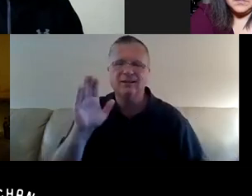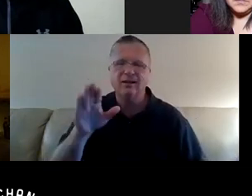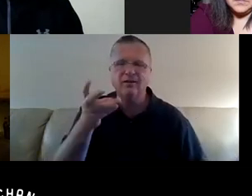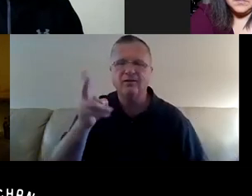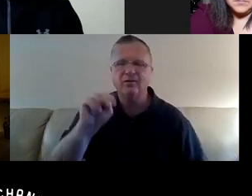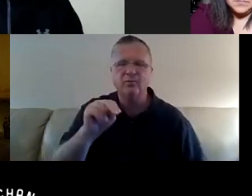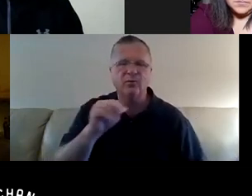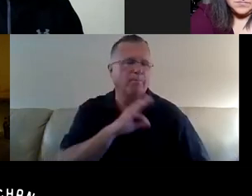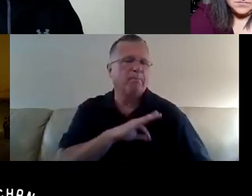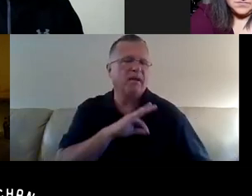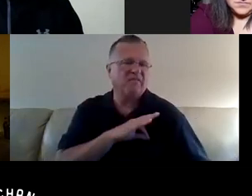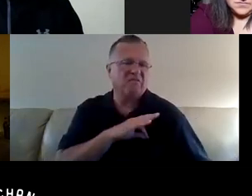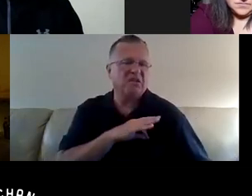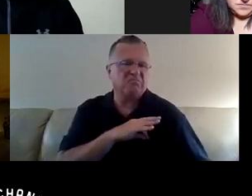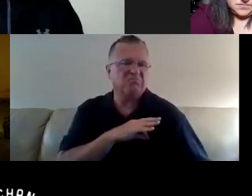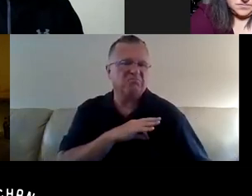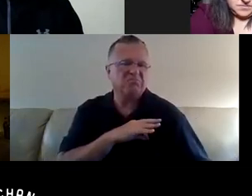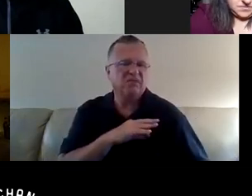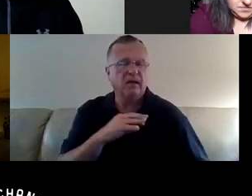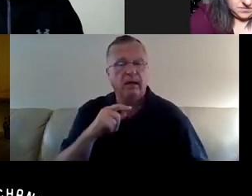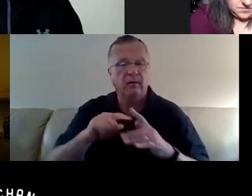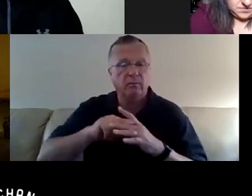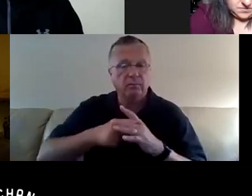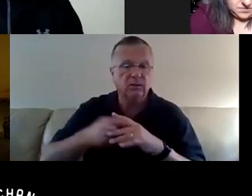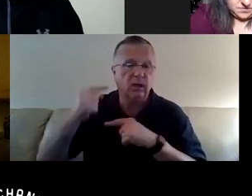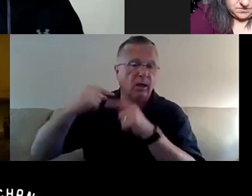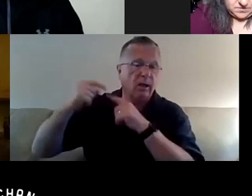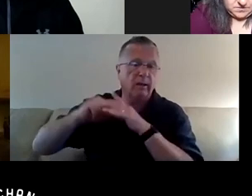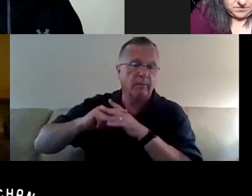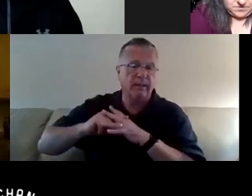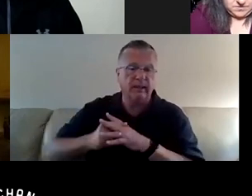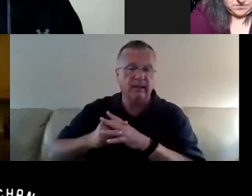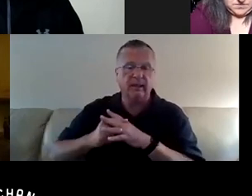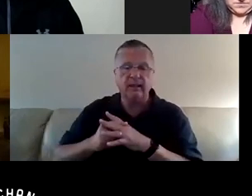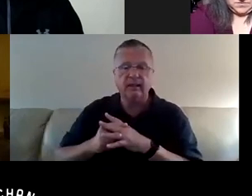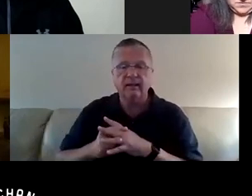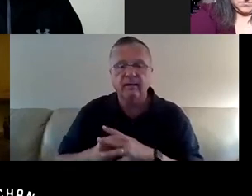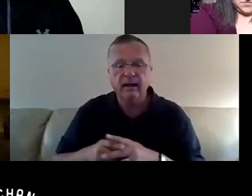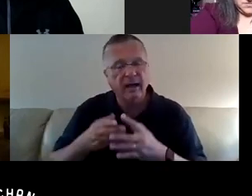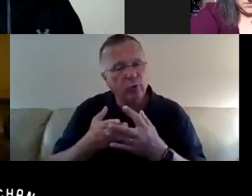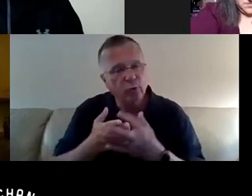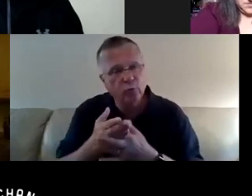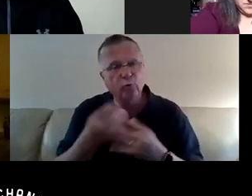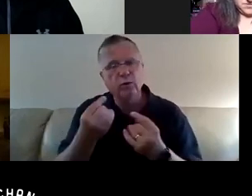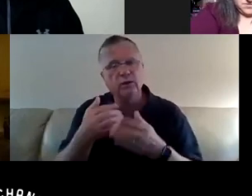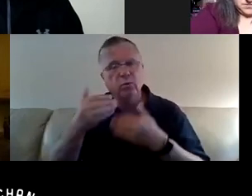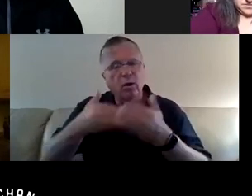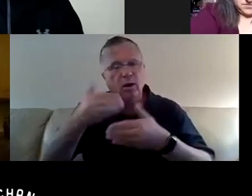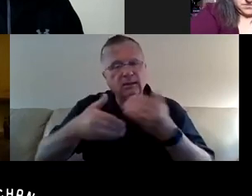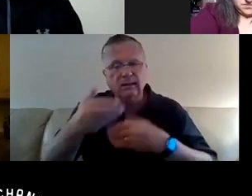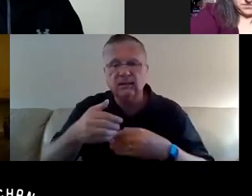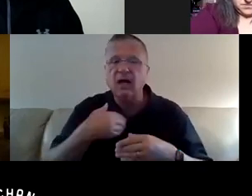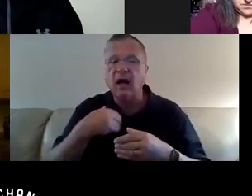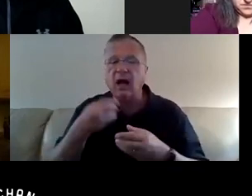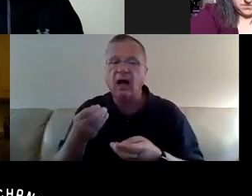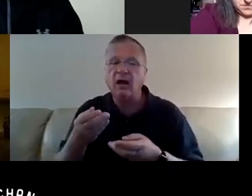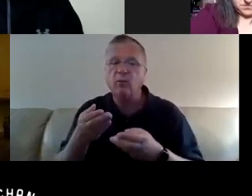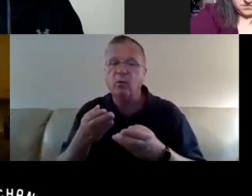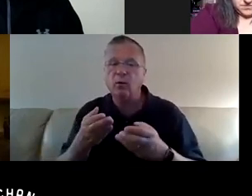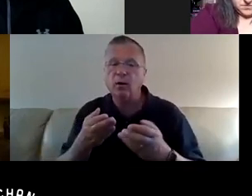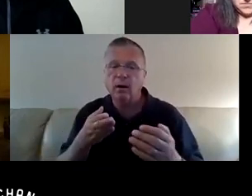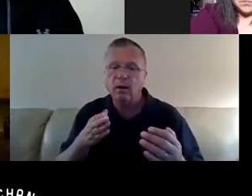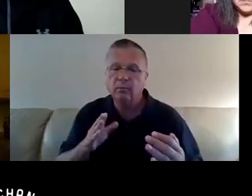their own benefit. And from the very beginning and all through this process, I will counter it with facts instead